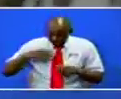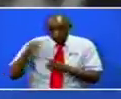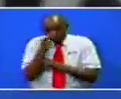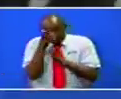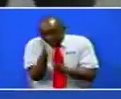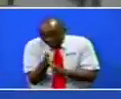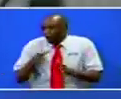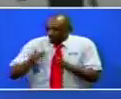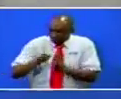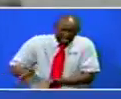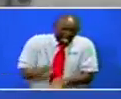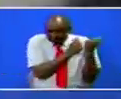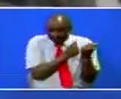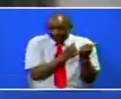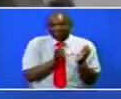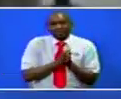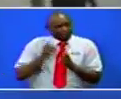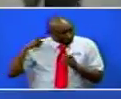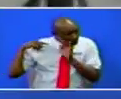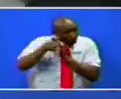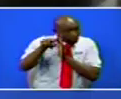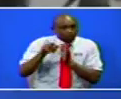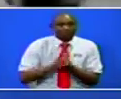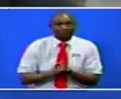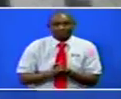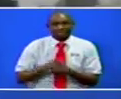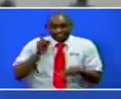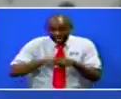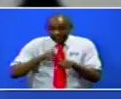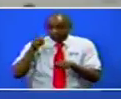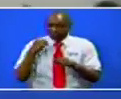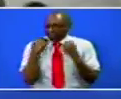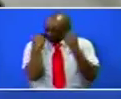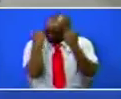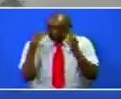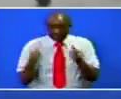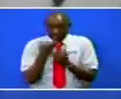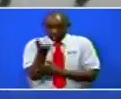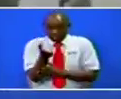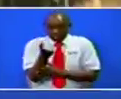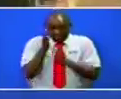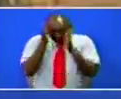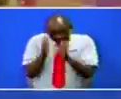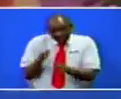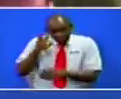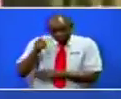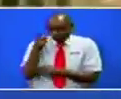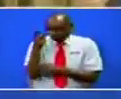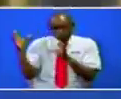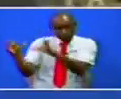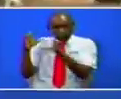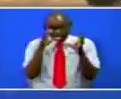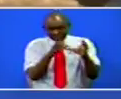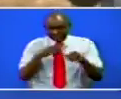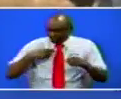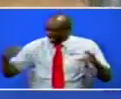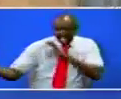also dashed off ler stray bullet came for them as tension escalated the warriors from the two communities kept